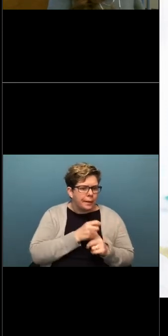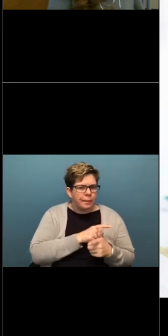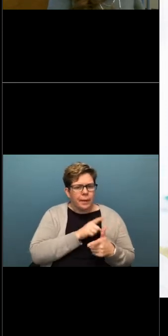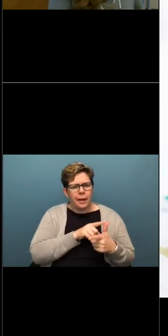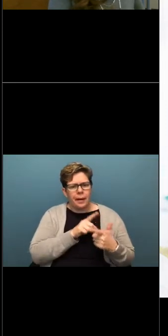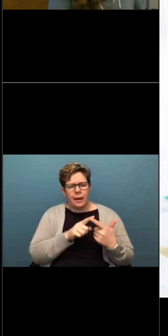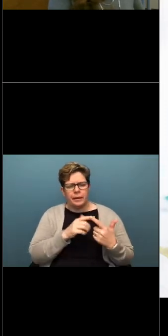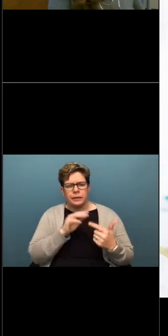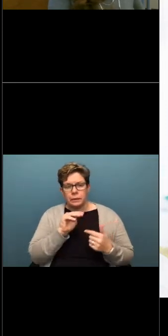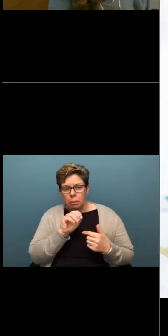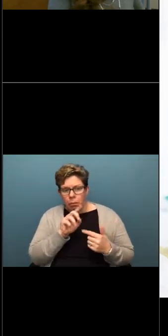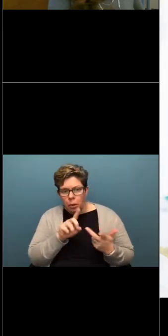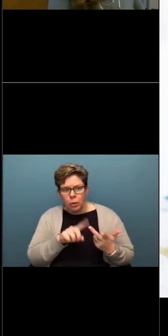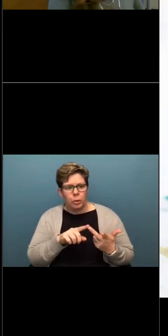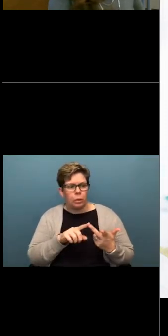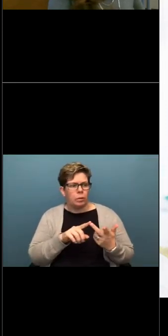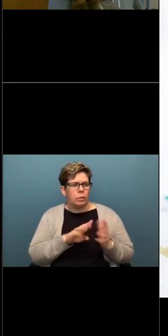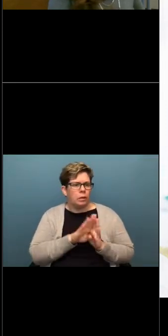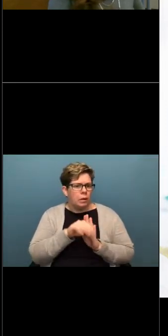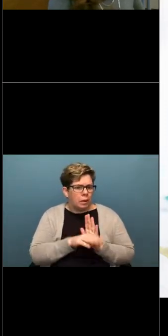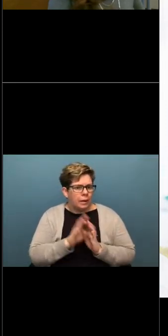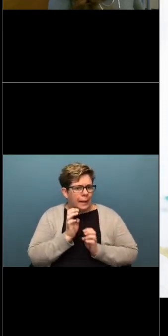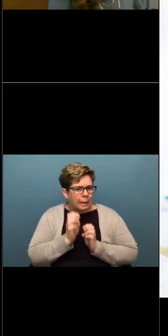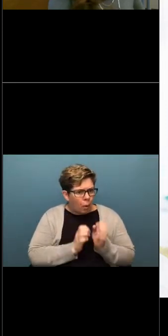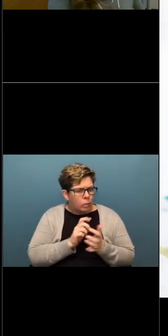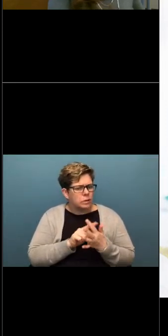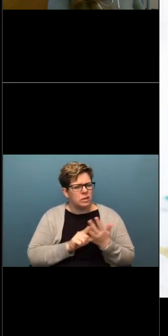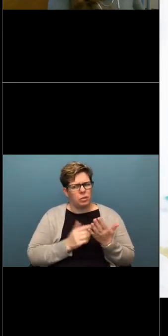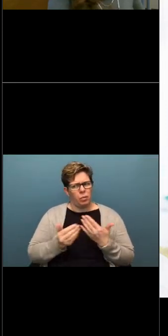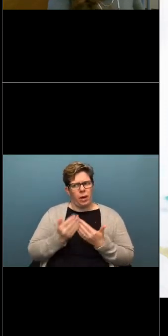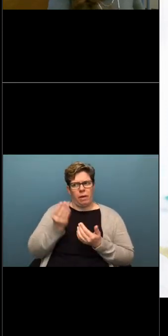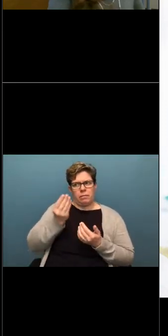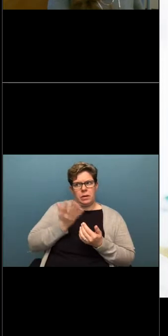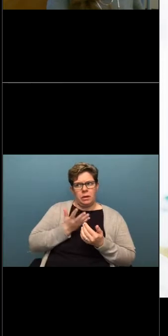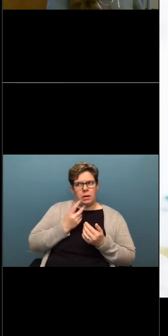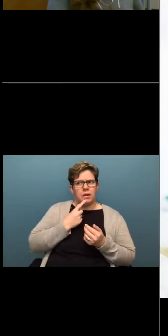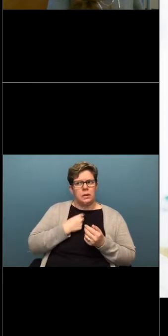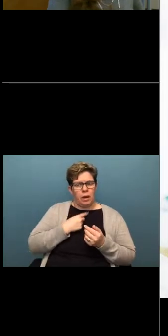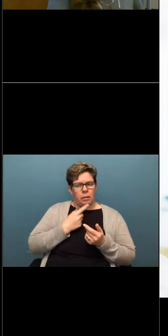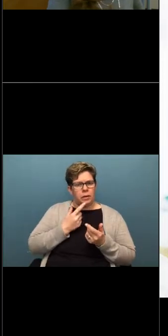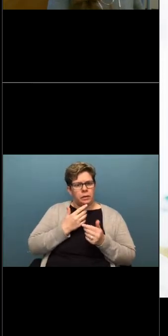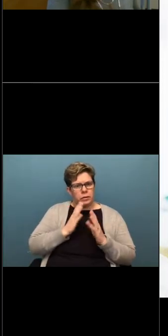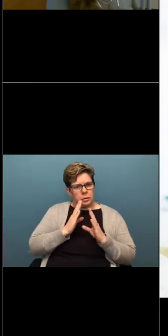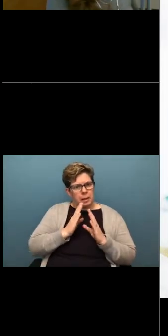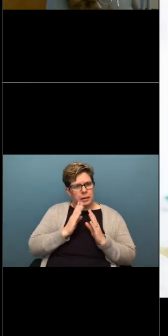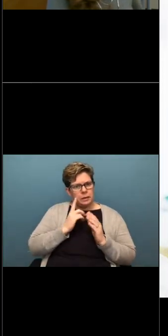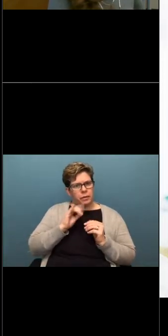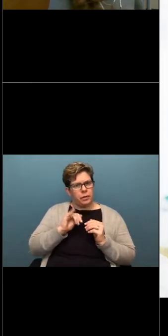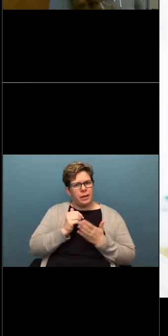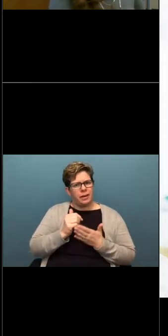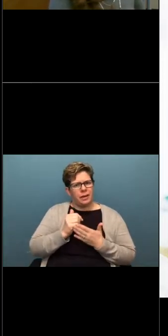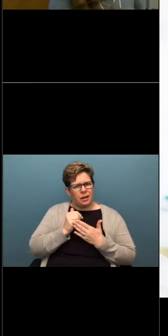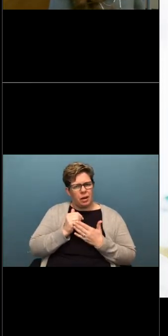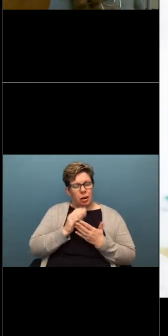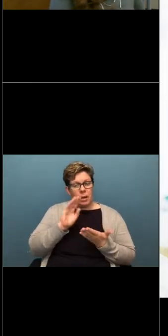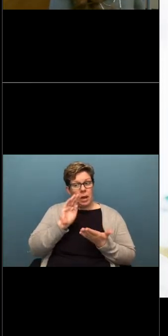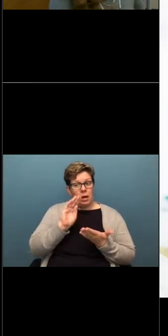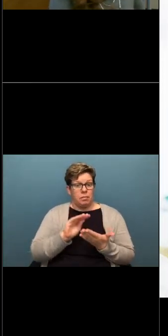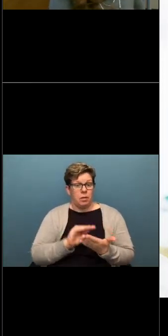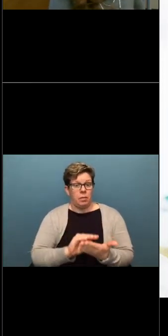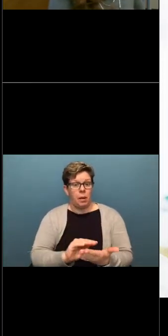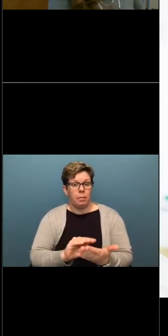that your provider wants you to pay close attention to between those visits can be helpful, and coming back with that